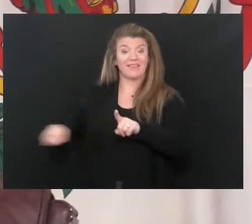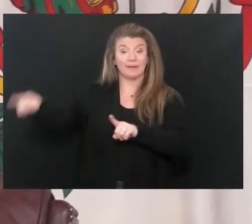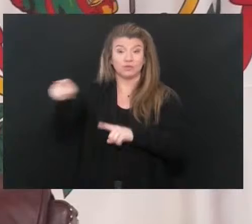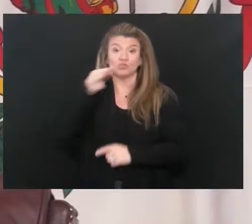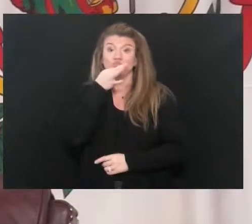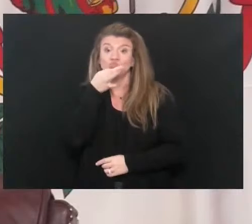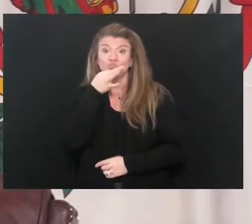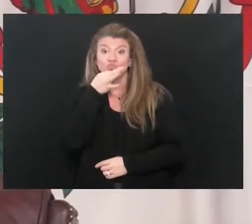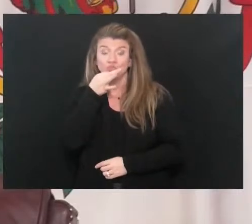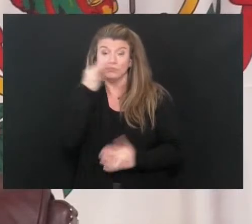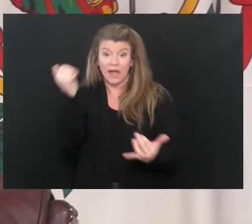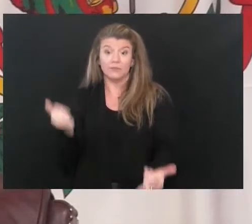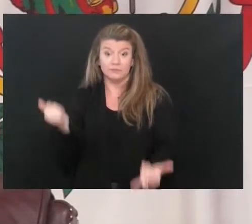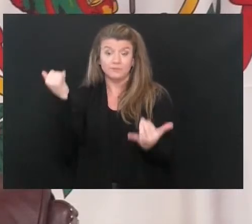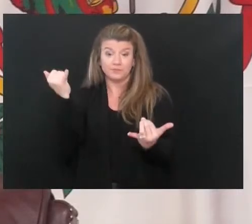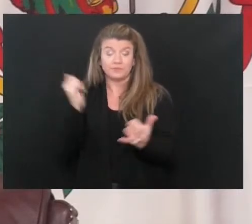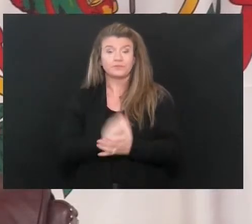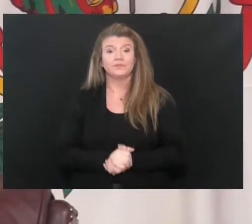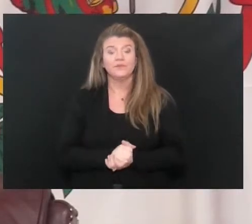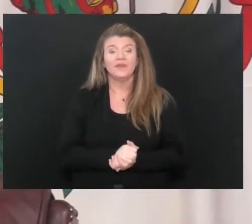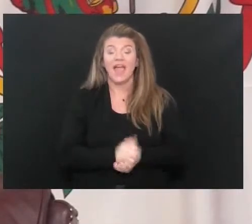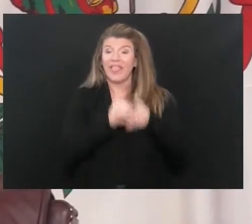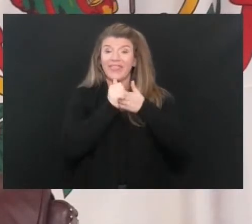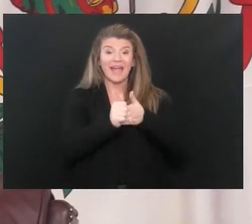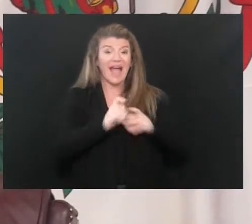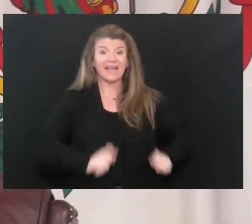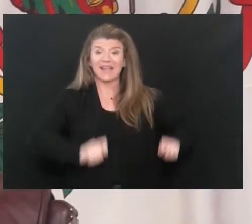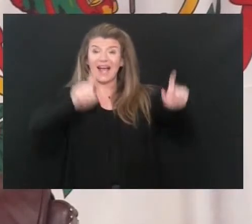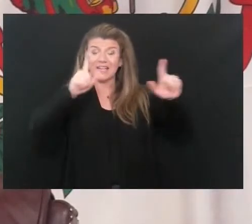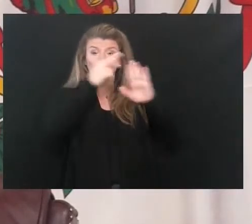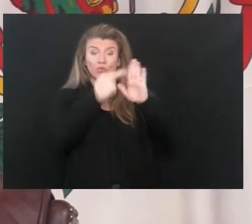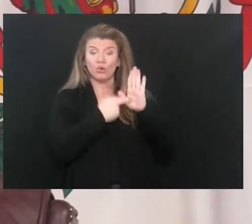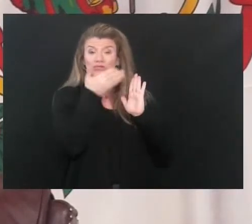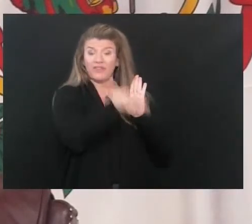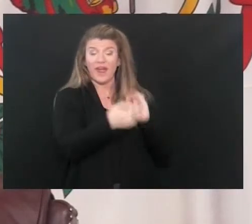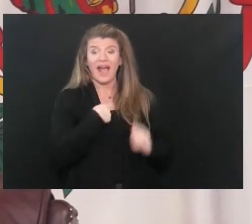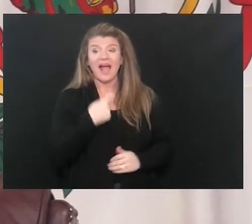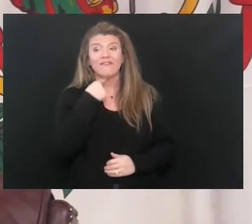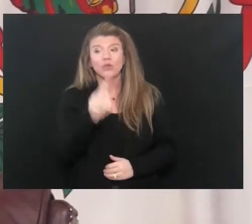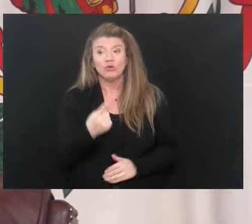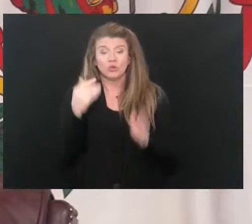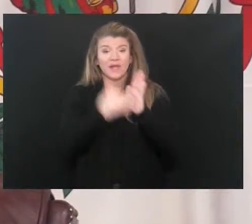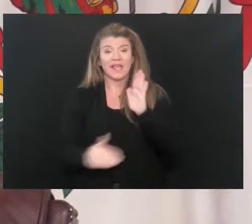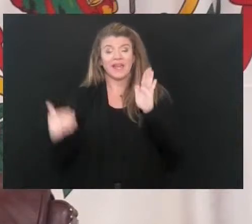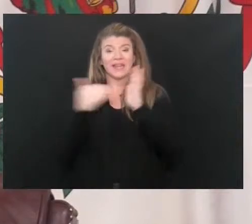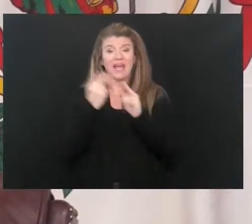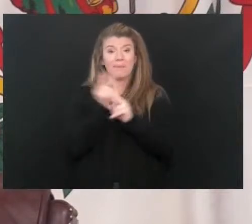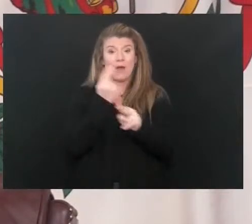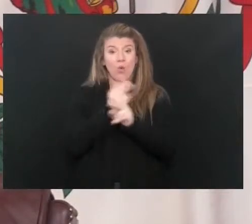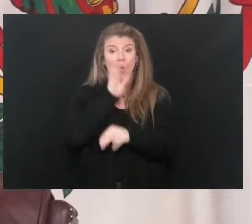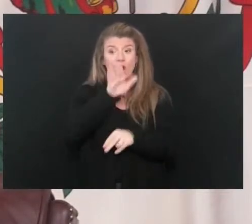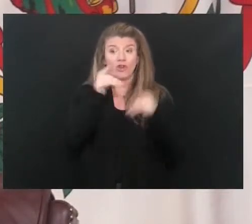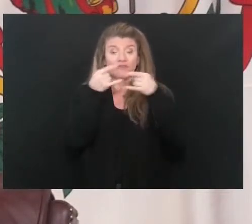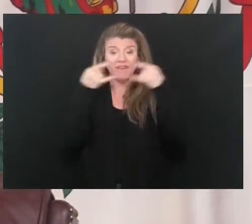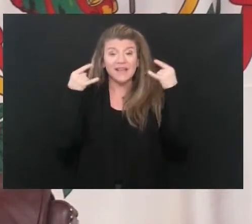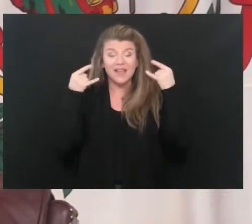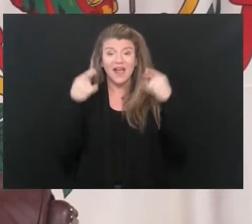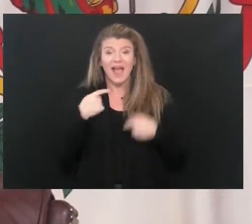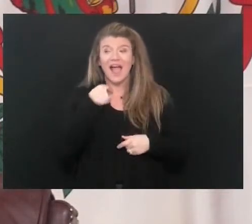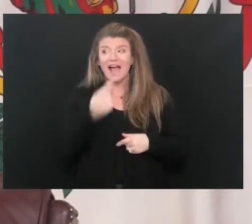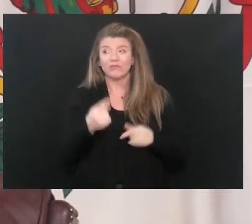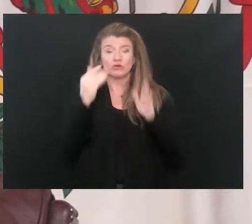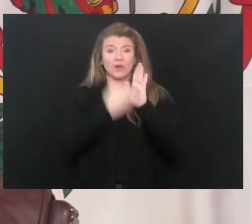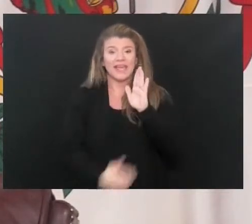immediately. The guidelines are all up. I told you about wearing your face covering. I've given you over and over and